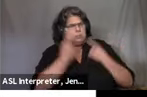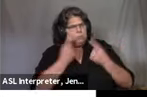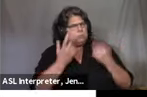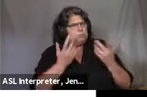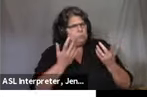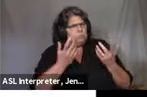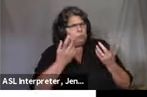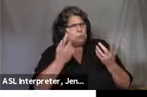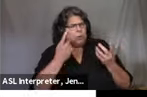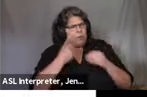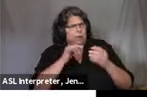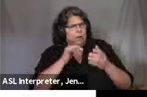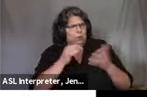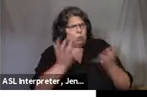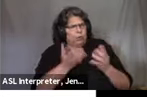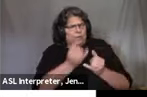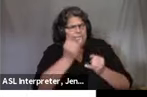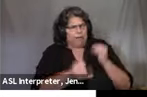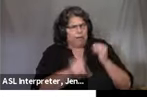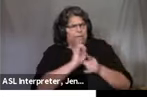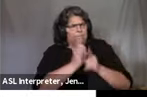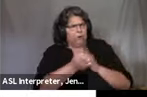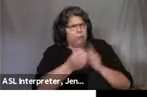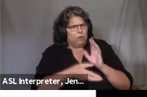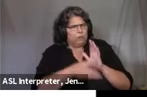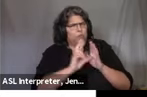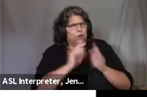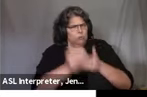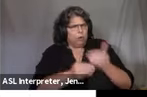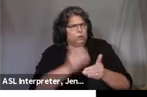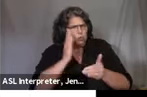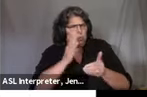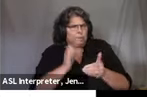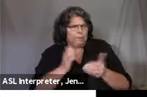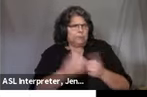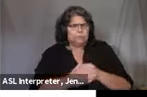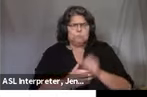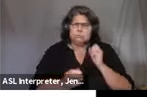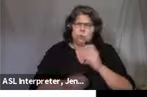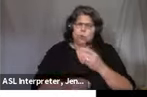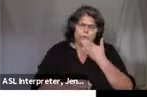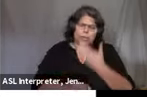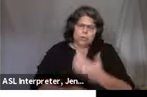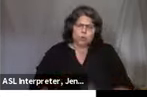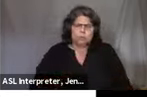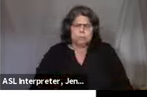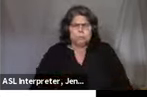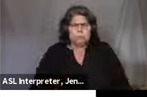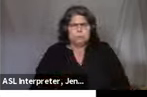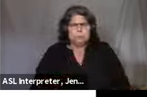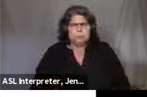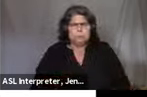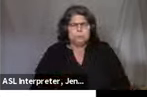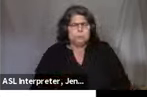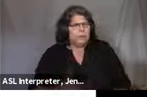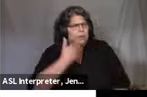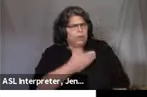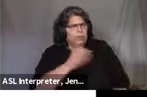in the final environmental review process. All right, thank you. Thank you,